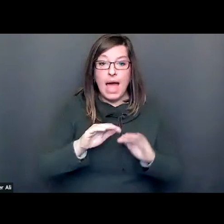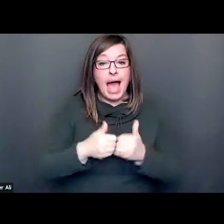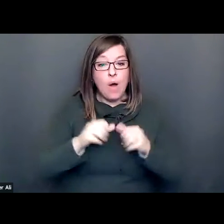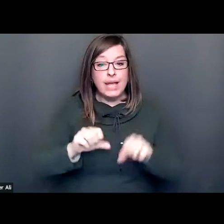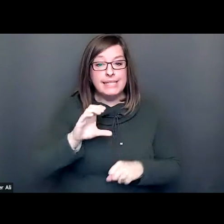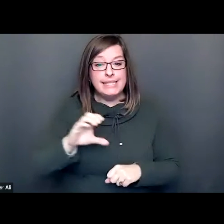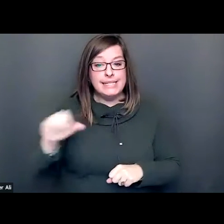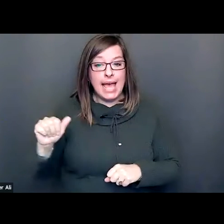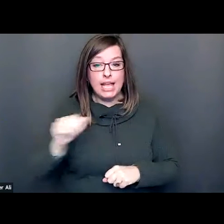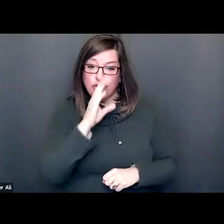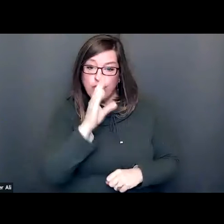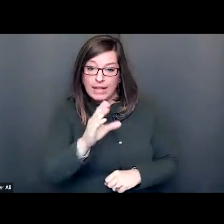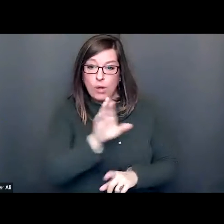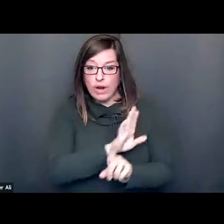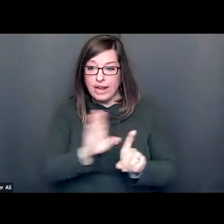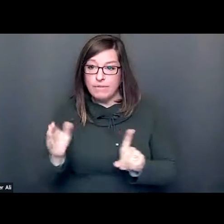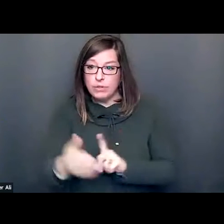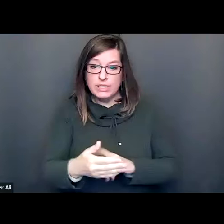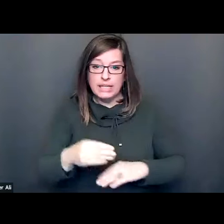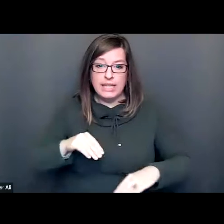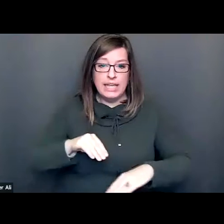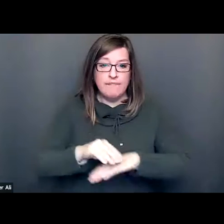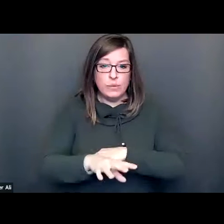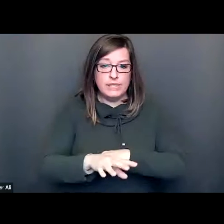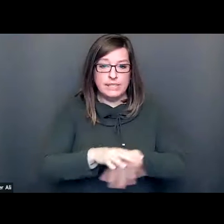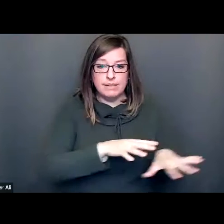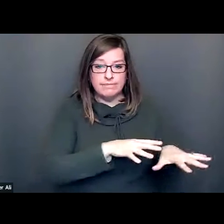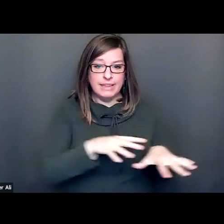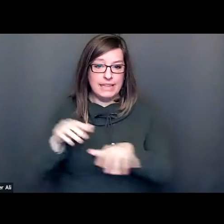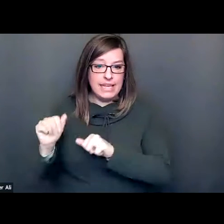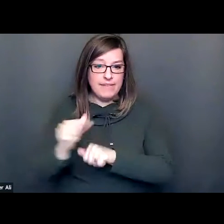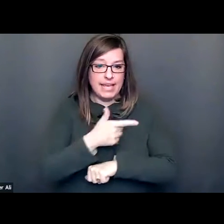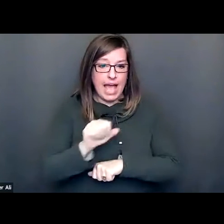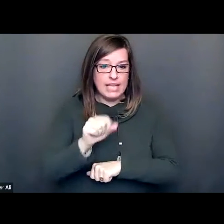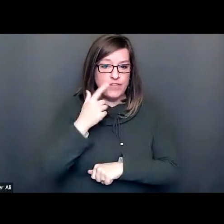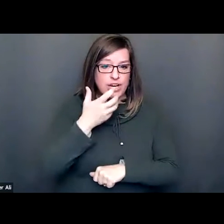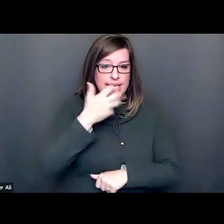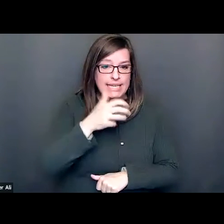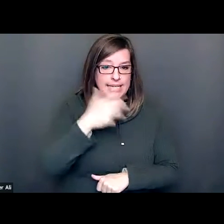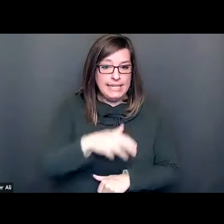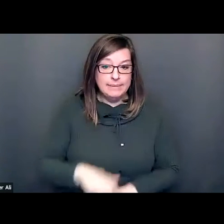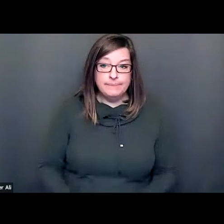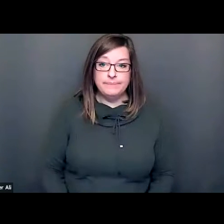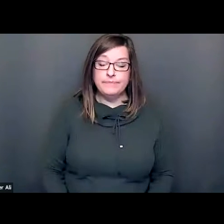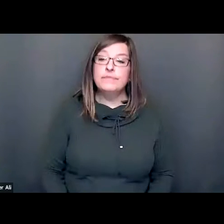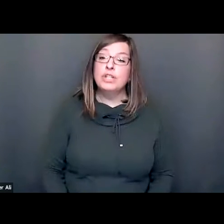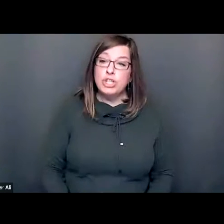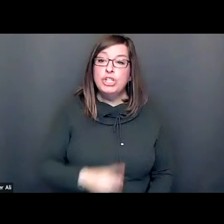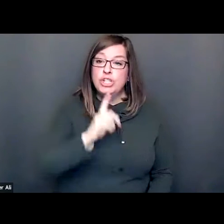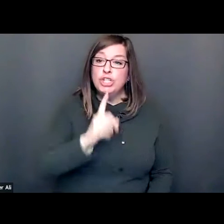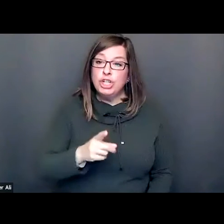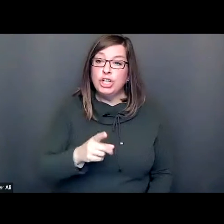influence directly and or indirectly a transition off of gas for heating? Yeah, sure. I